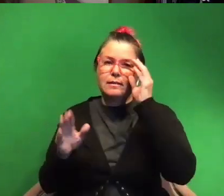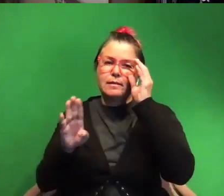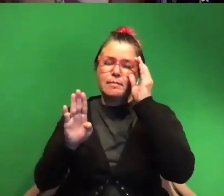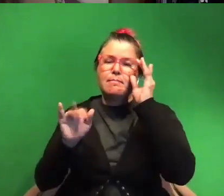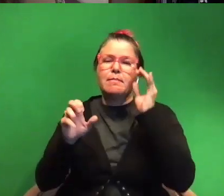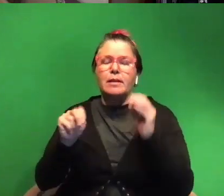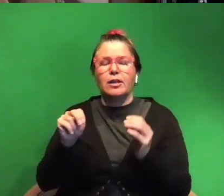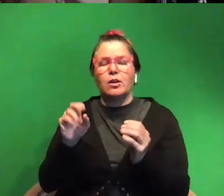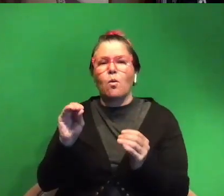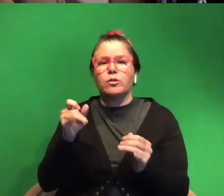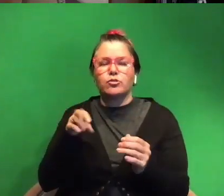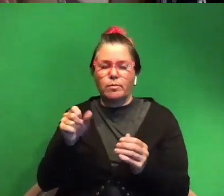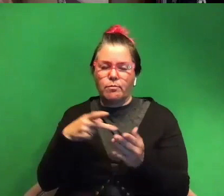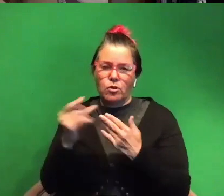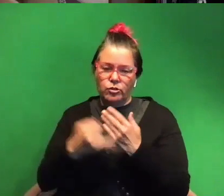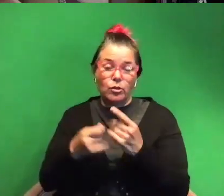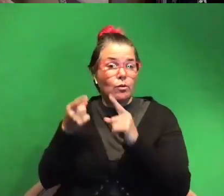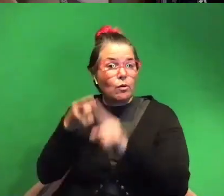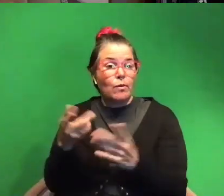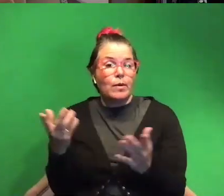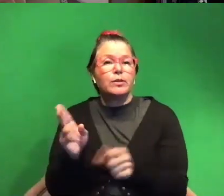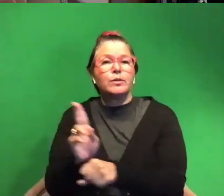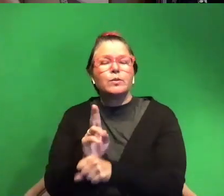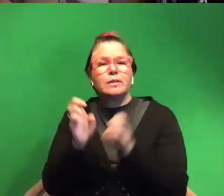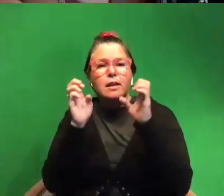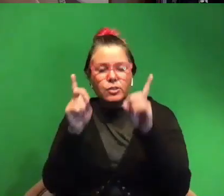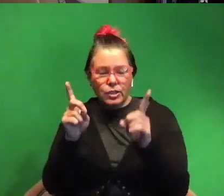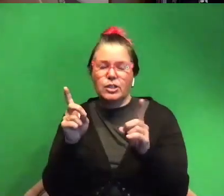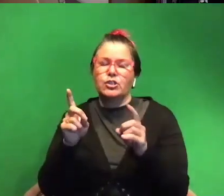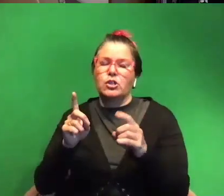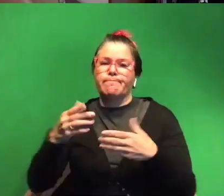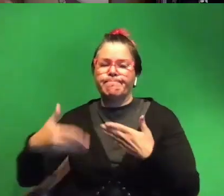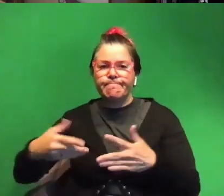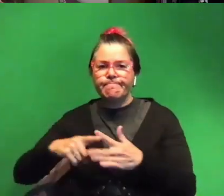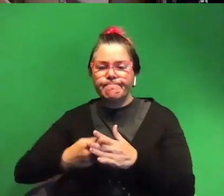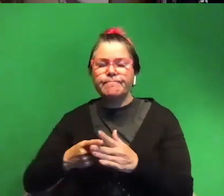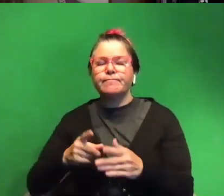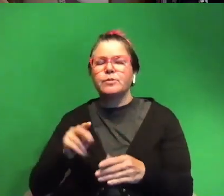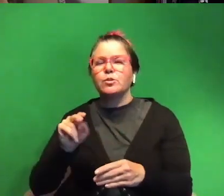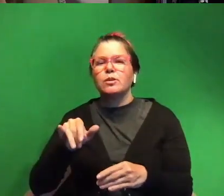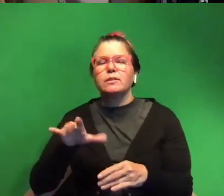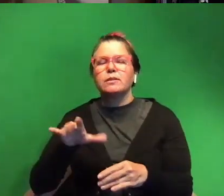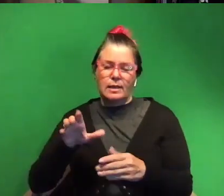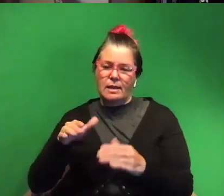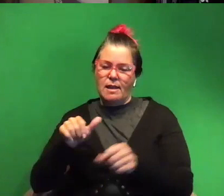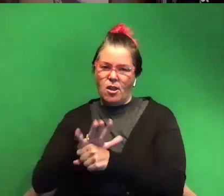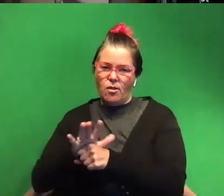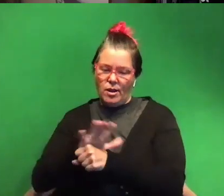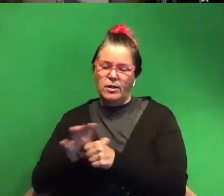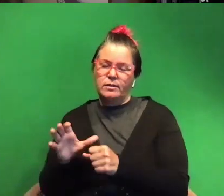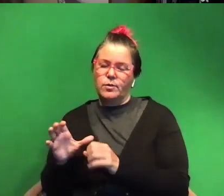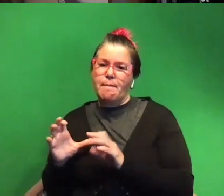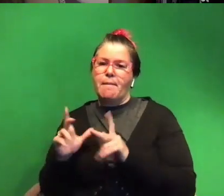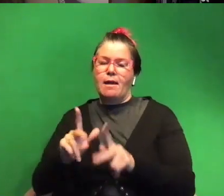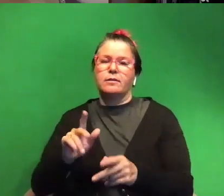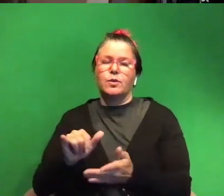Project. And the goal of this program is to use education initiatives in the New York City area to restore oysters to New York Harbor,